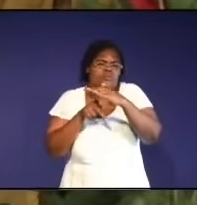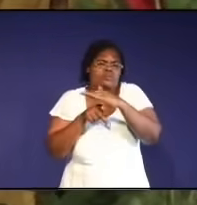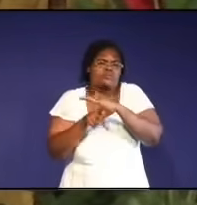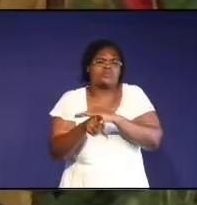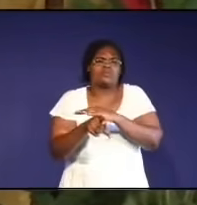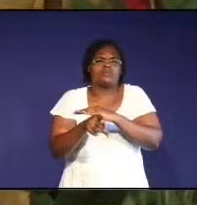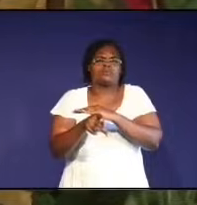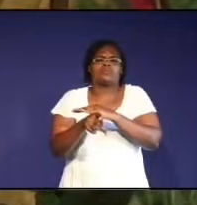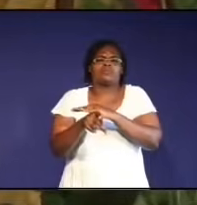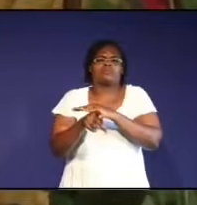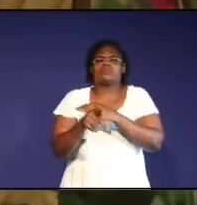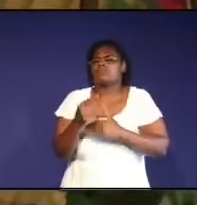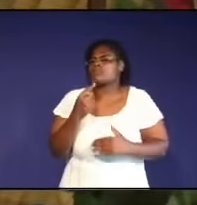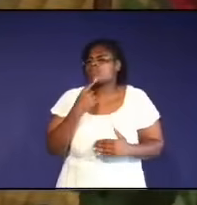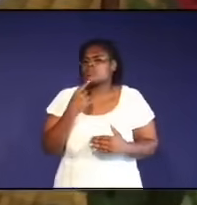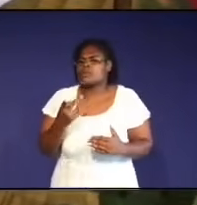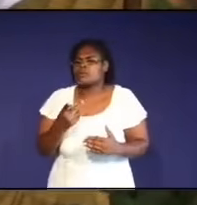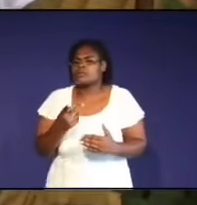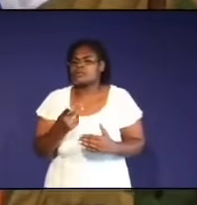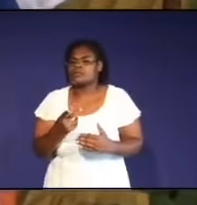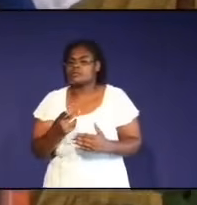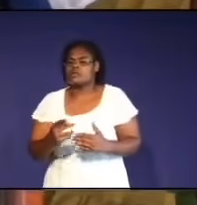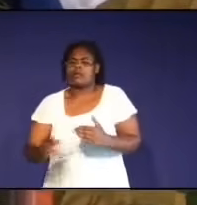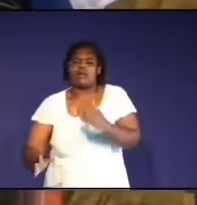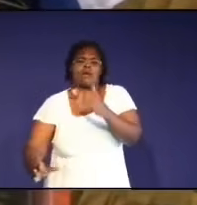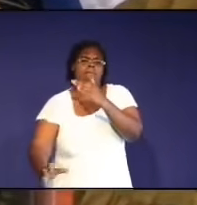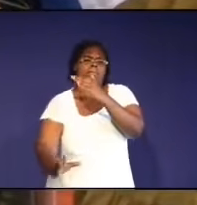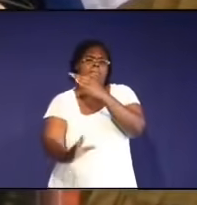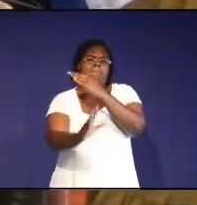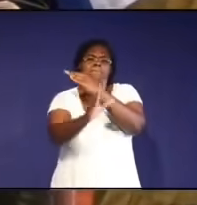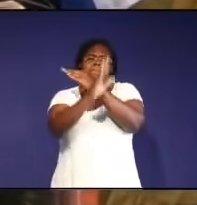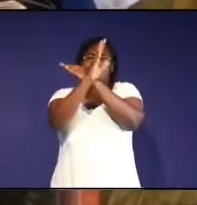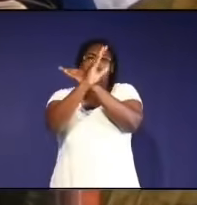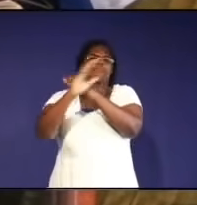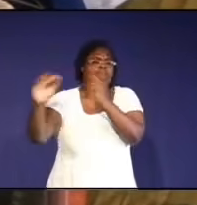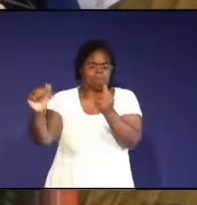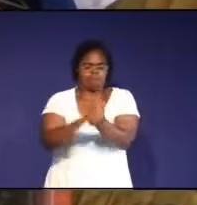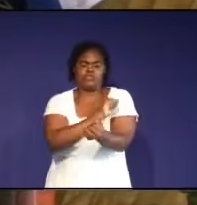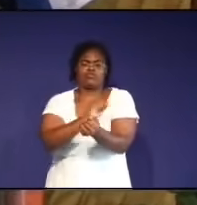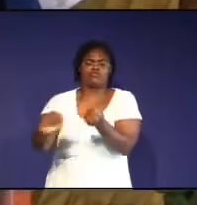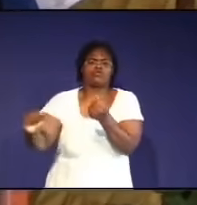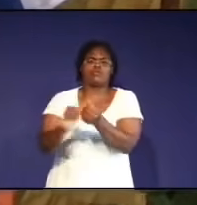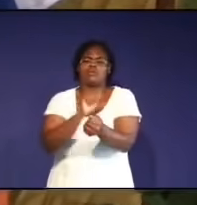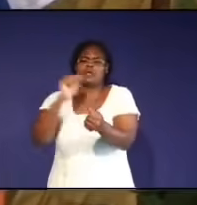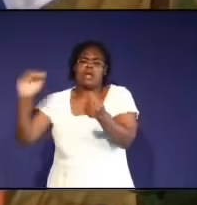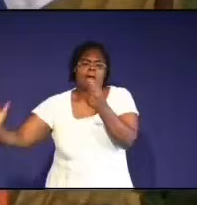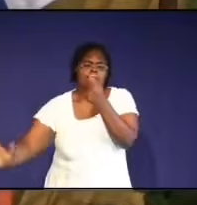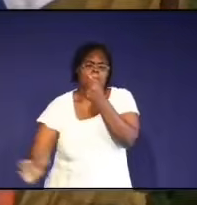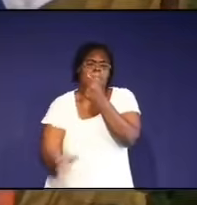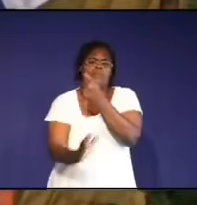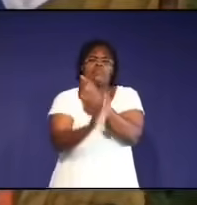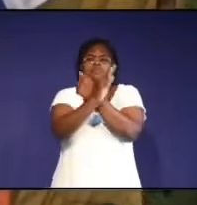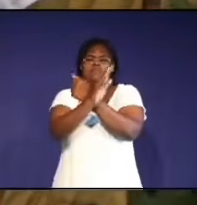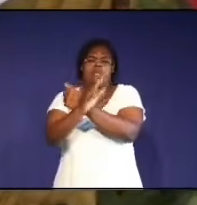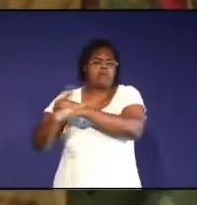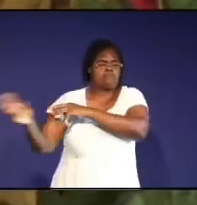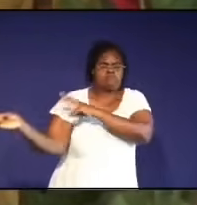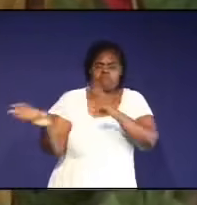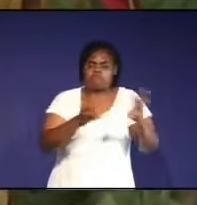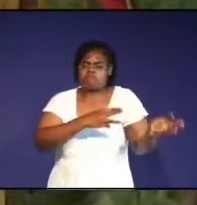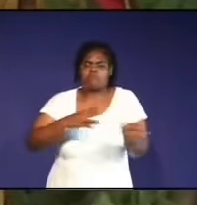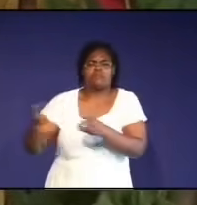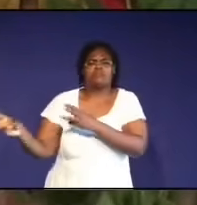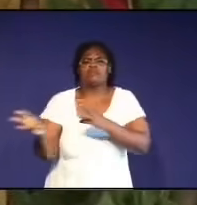harden of the earth, hold back destruction, hold back calamity, hold